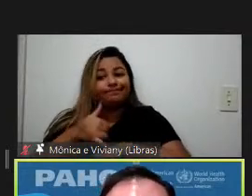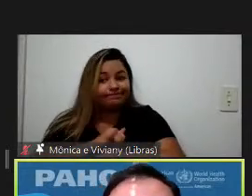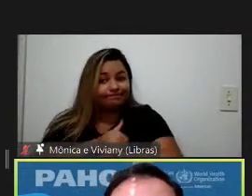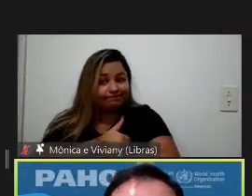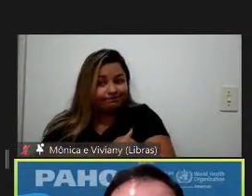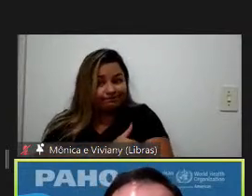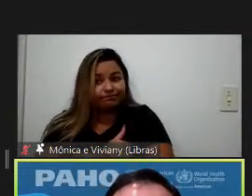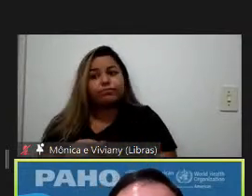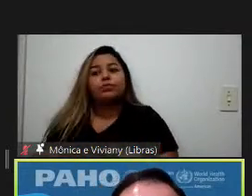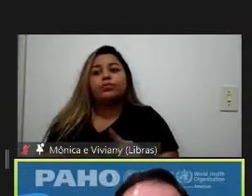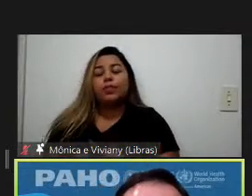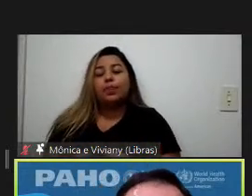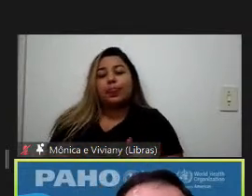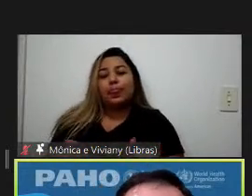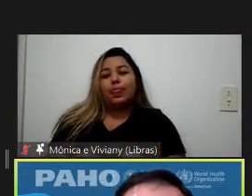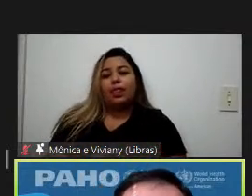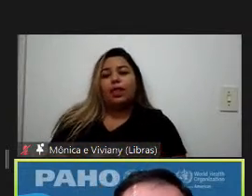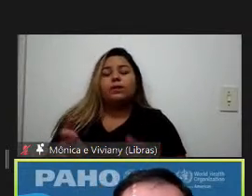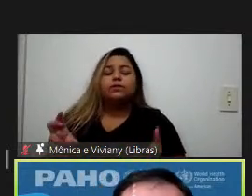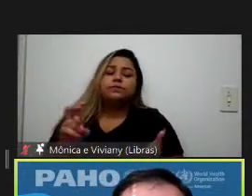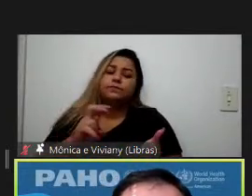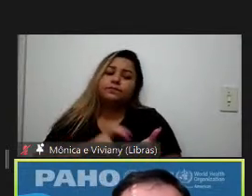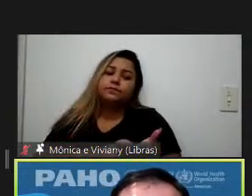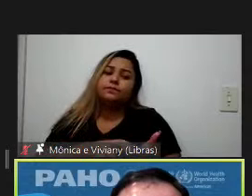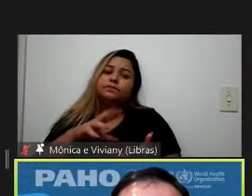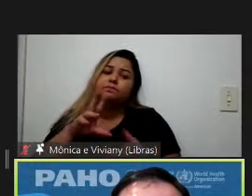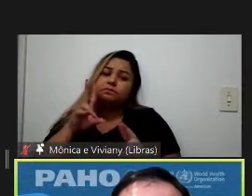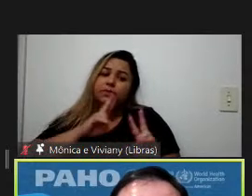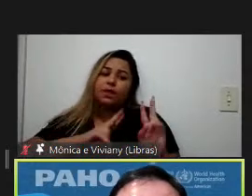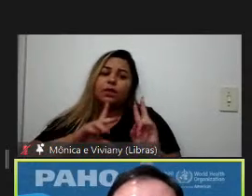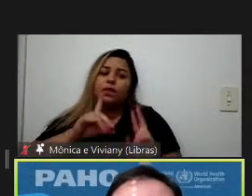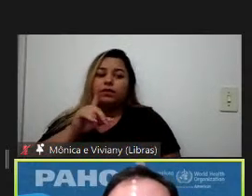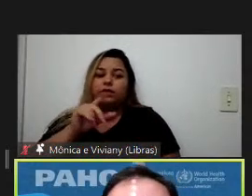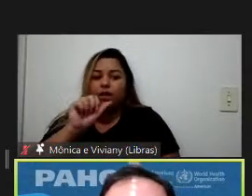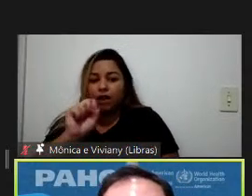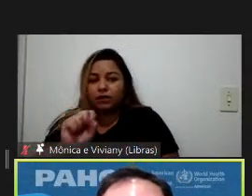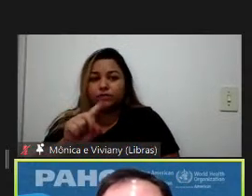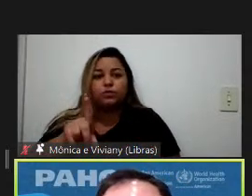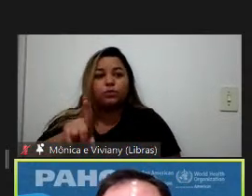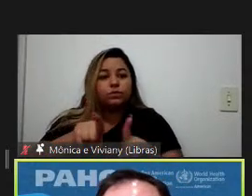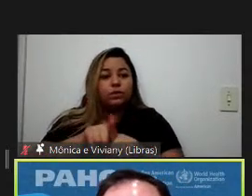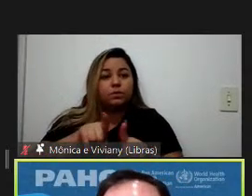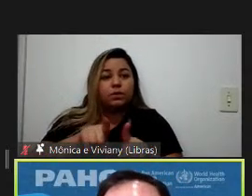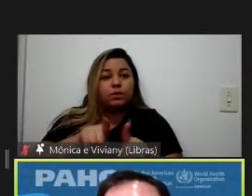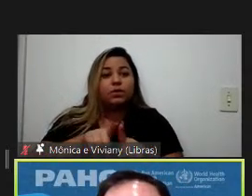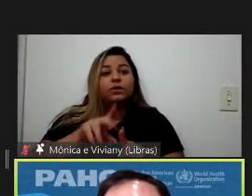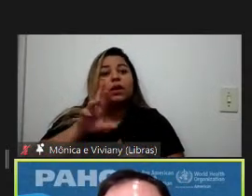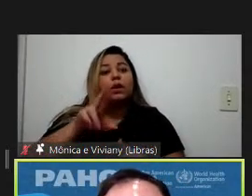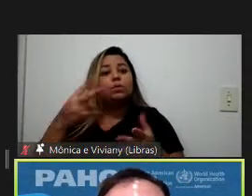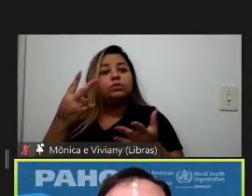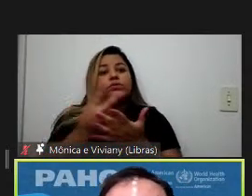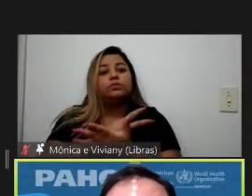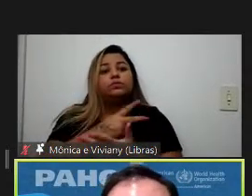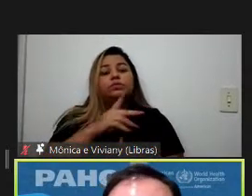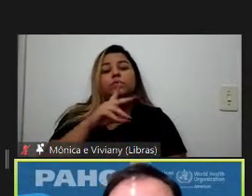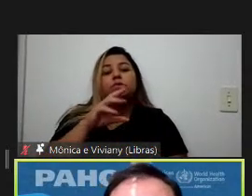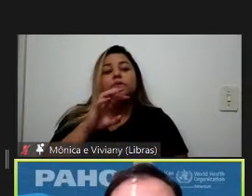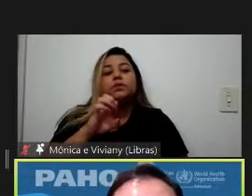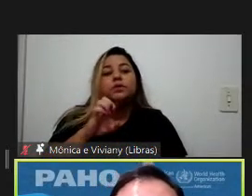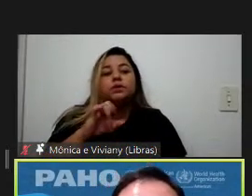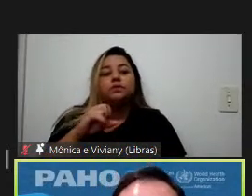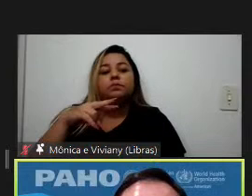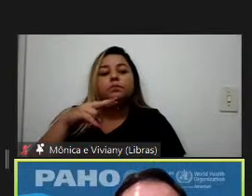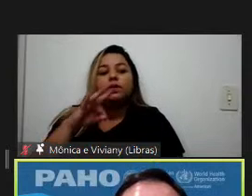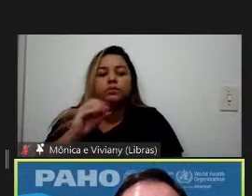overweight and obesity. In this morning, we heard data that reflect about